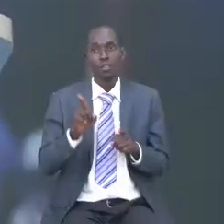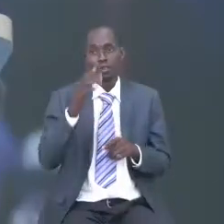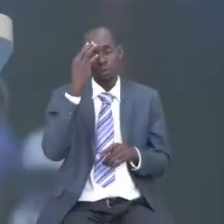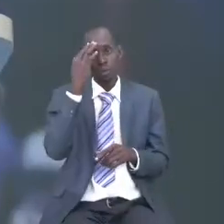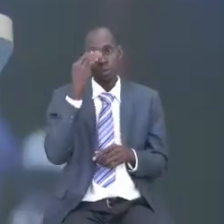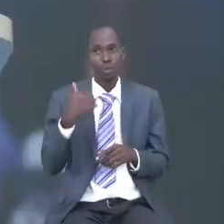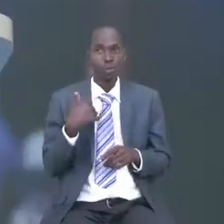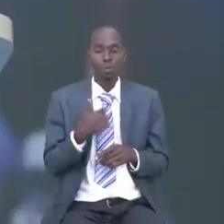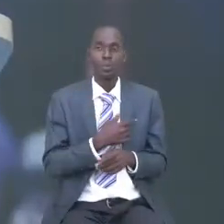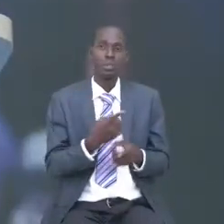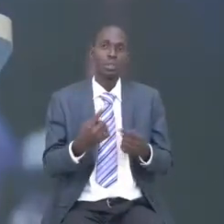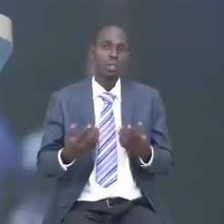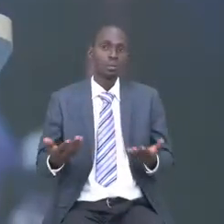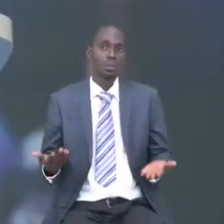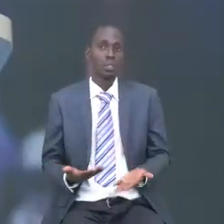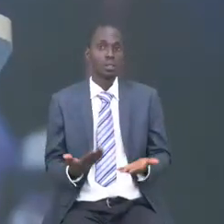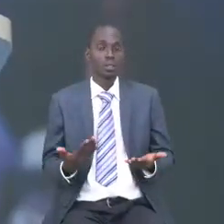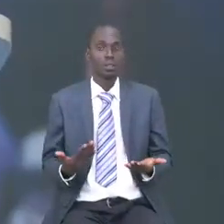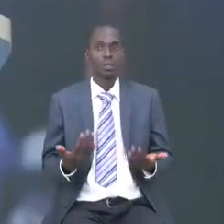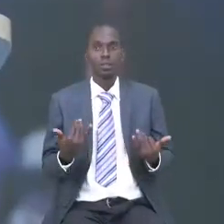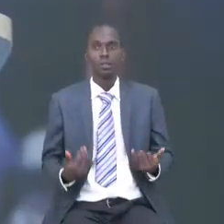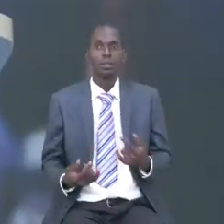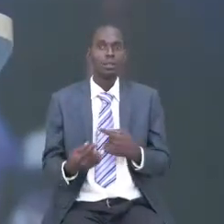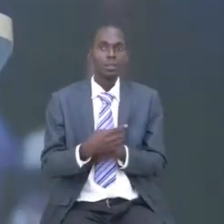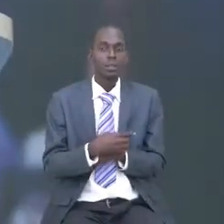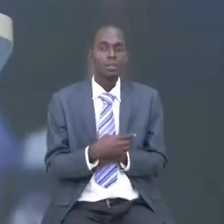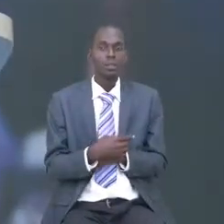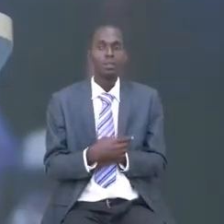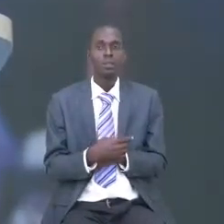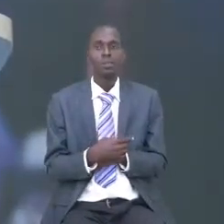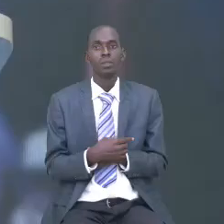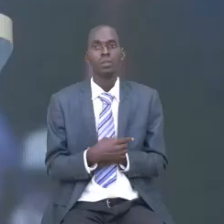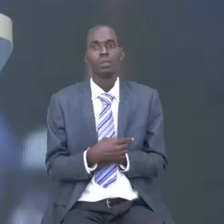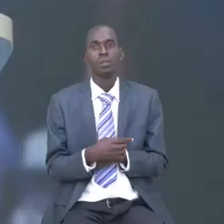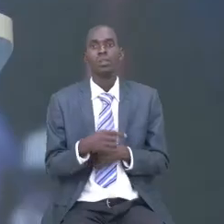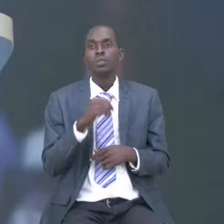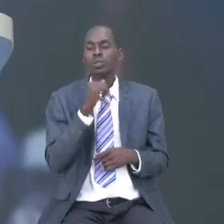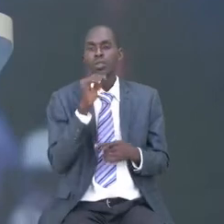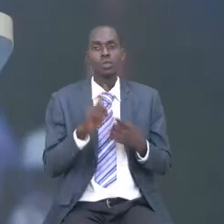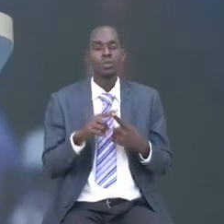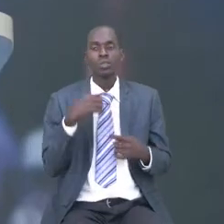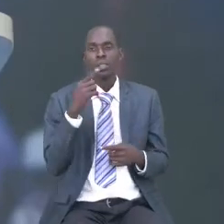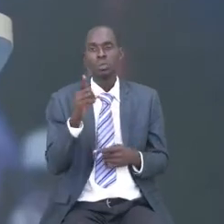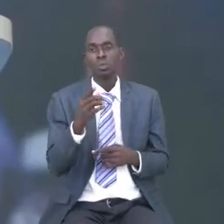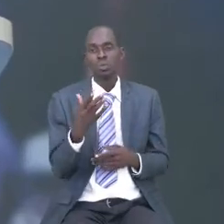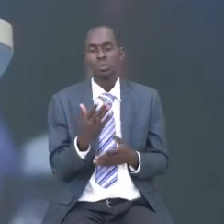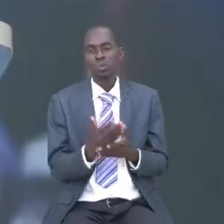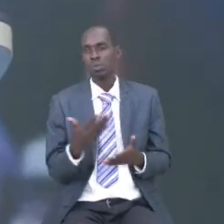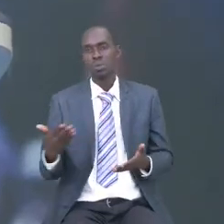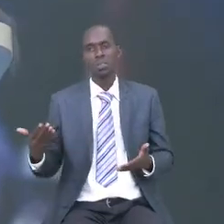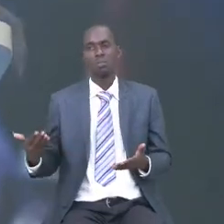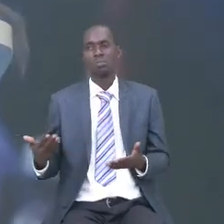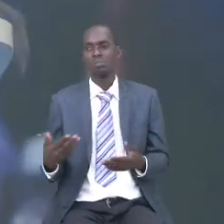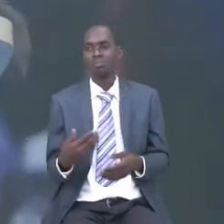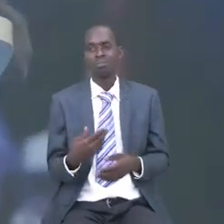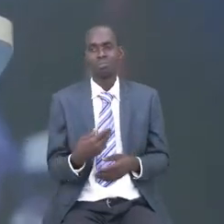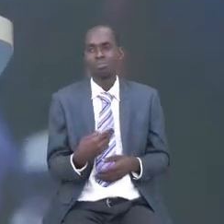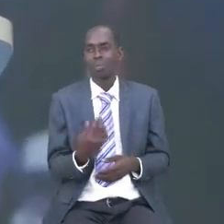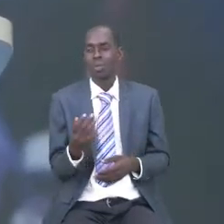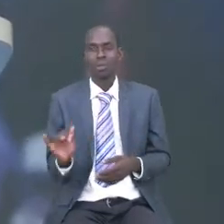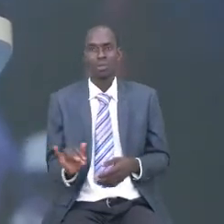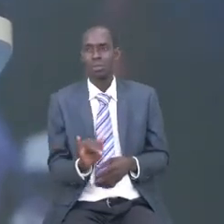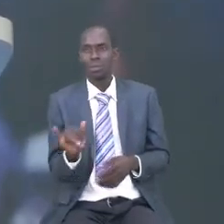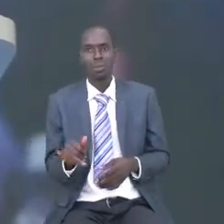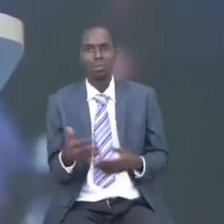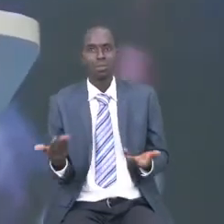here today not to tell you something ordinary, not to tell you what you